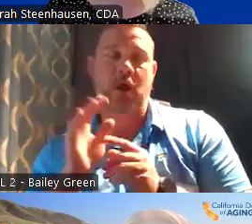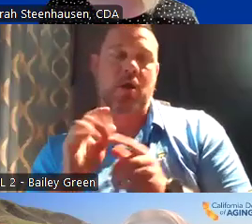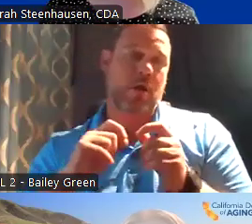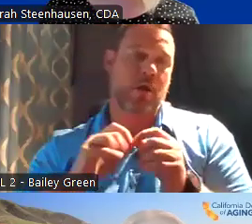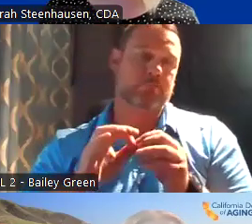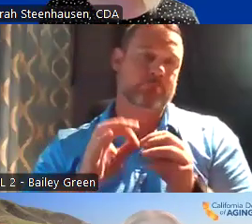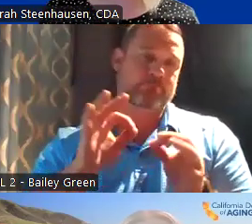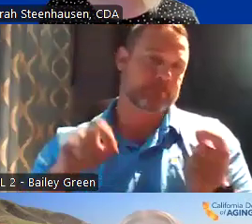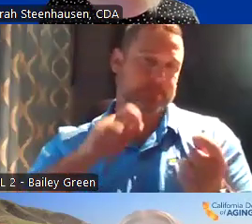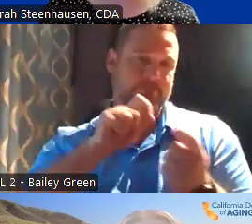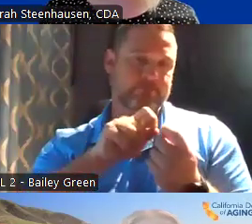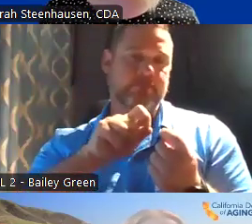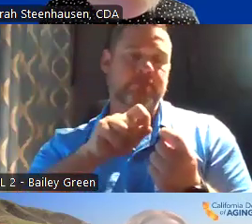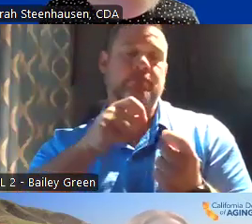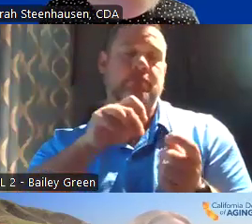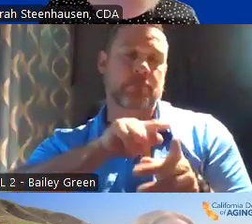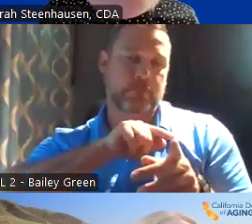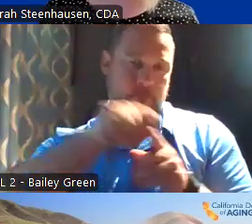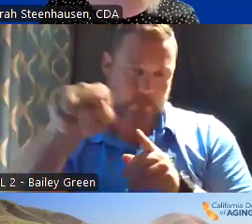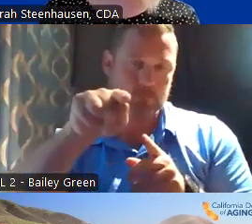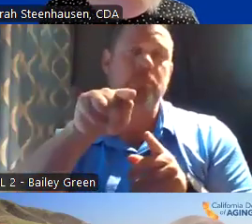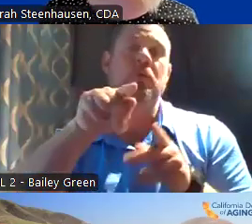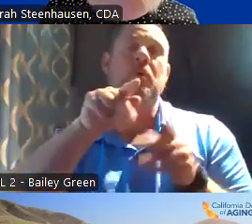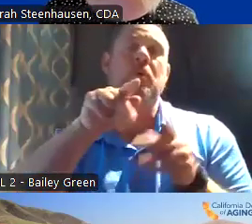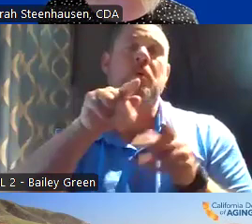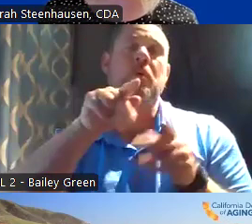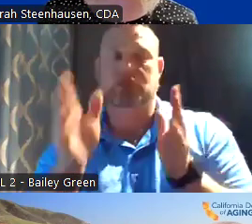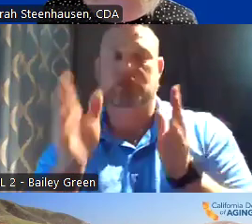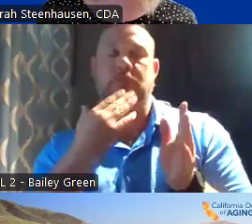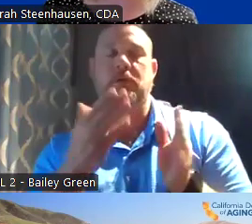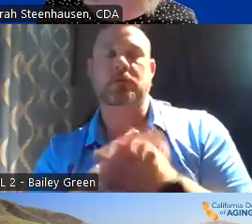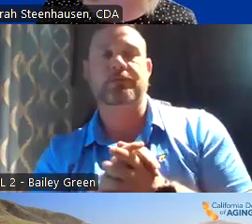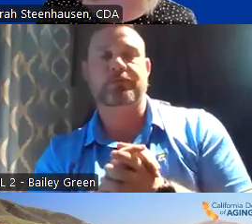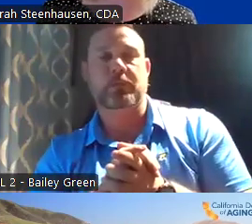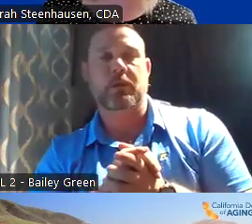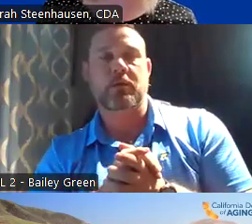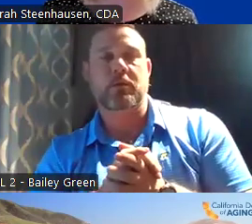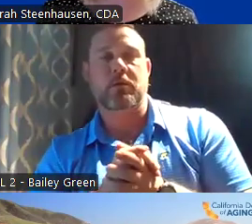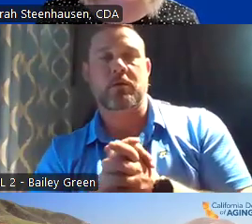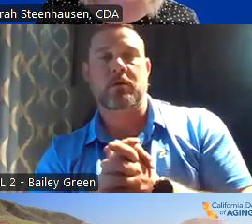advisory committees, which, yes, next slide. Thank you, Jackie.